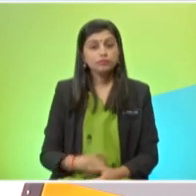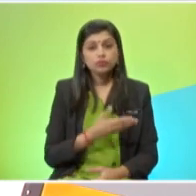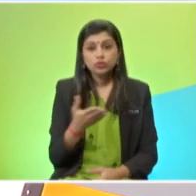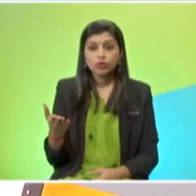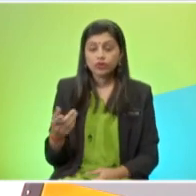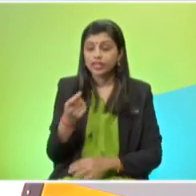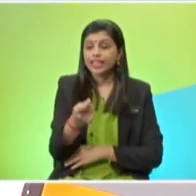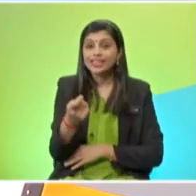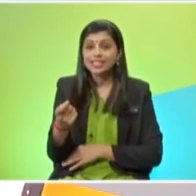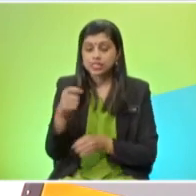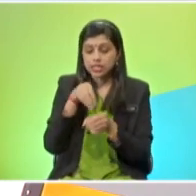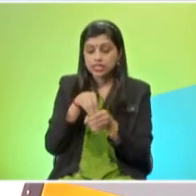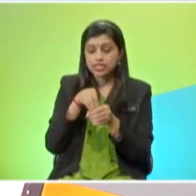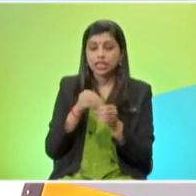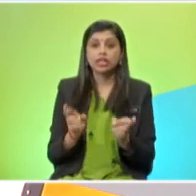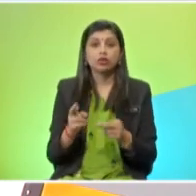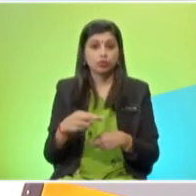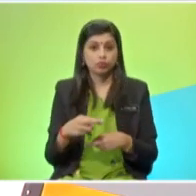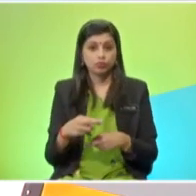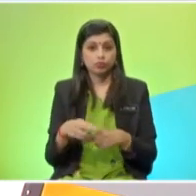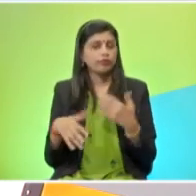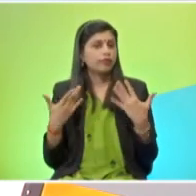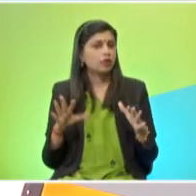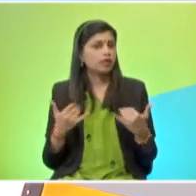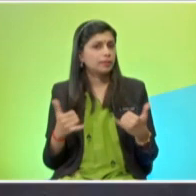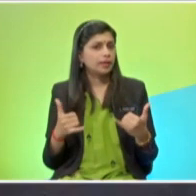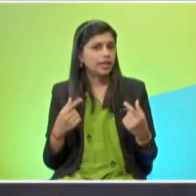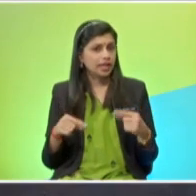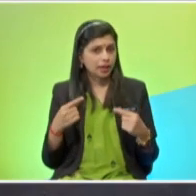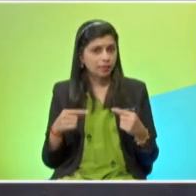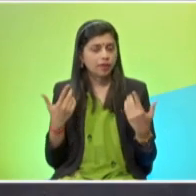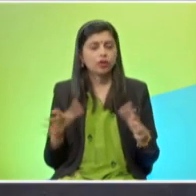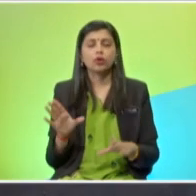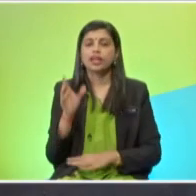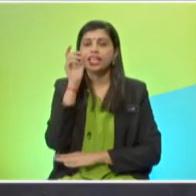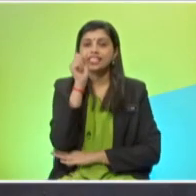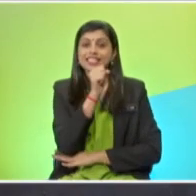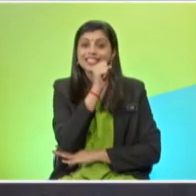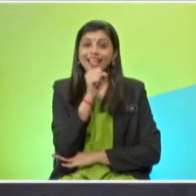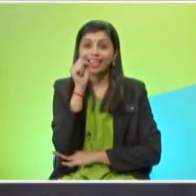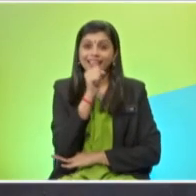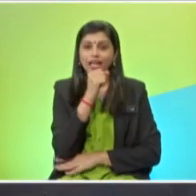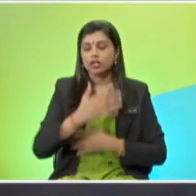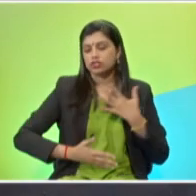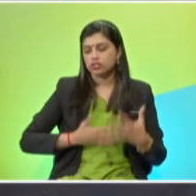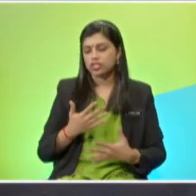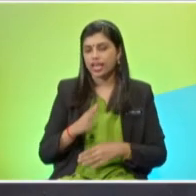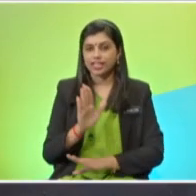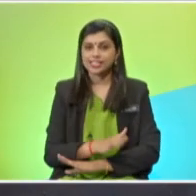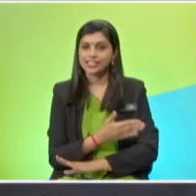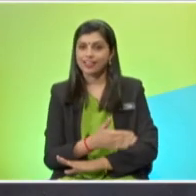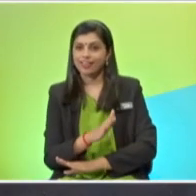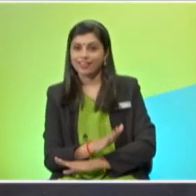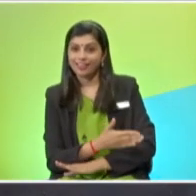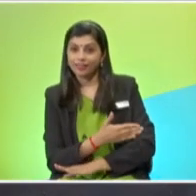room. We have played a games and we have sang a song. Oh yes, there's a lot that we have learned today. All the different